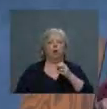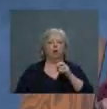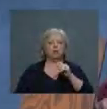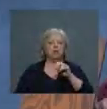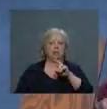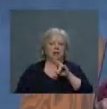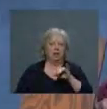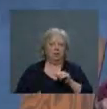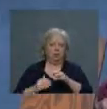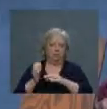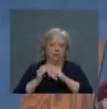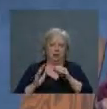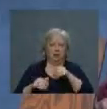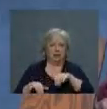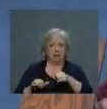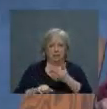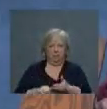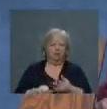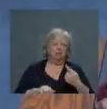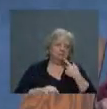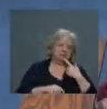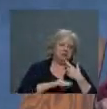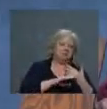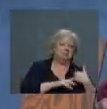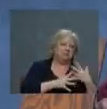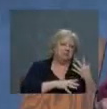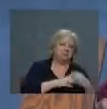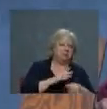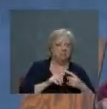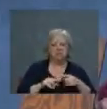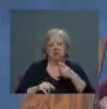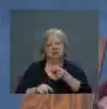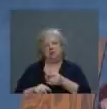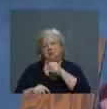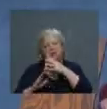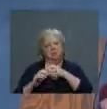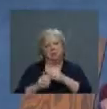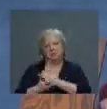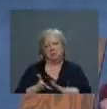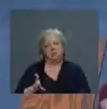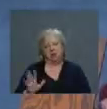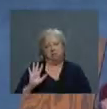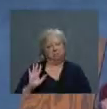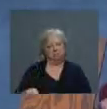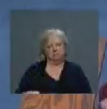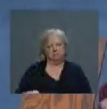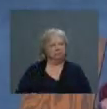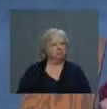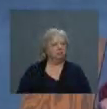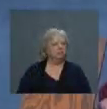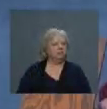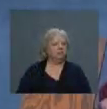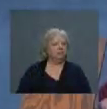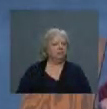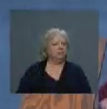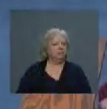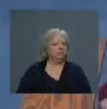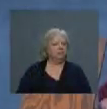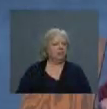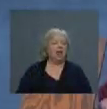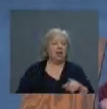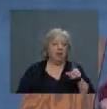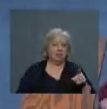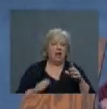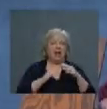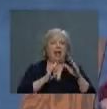still there. They said it was gone, but it's still there. It has not been torn down. And there is people living in